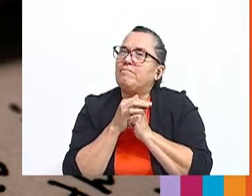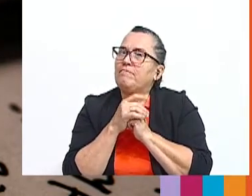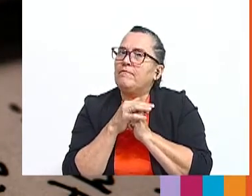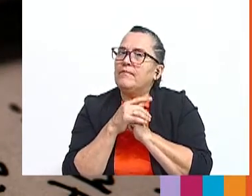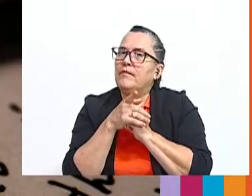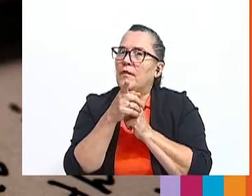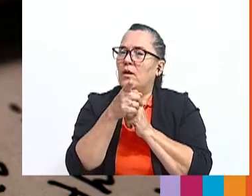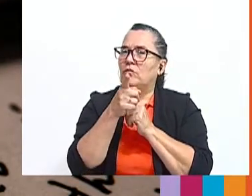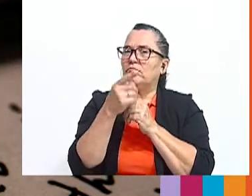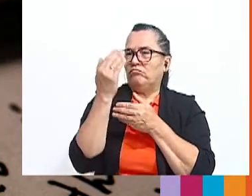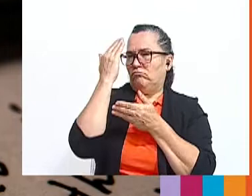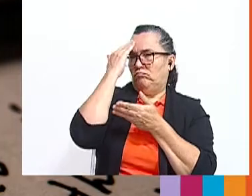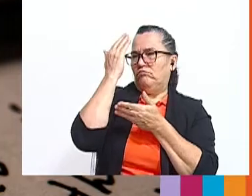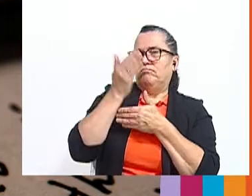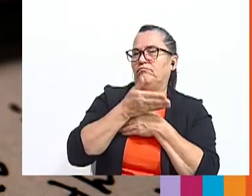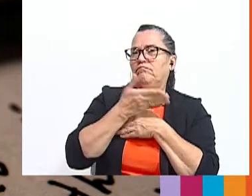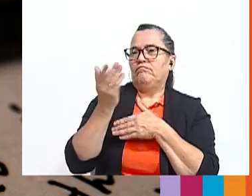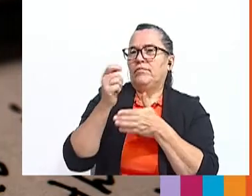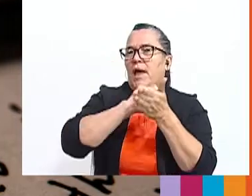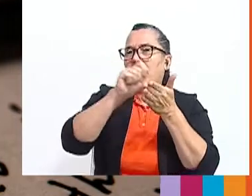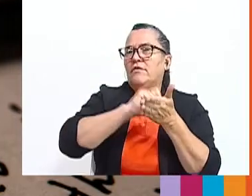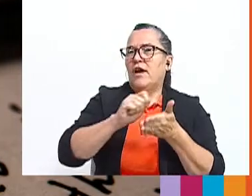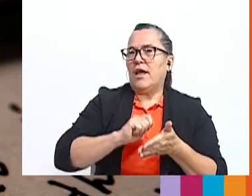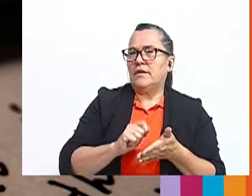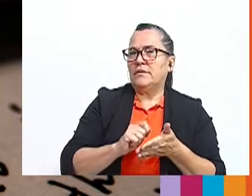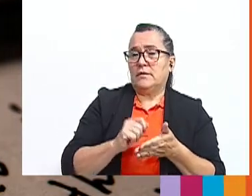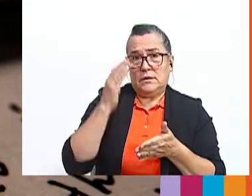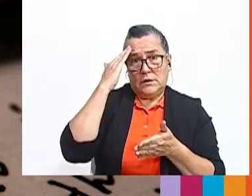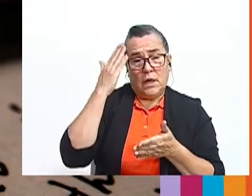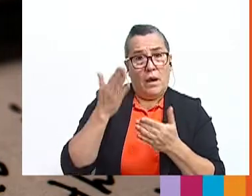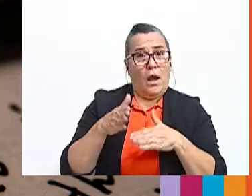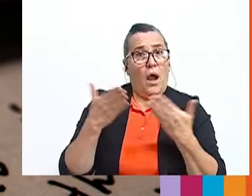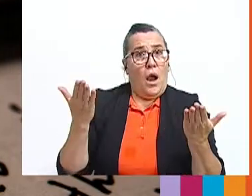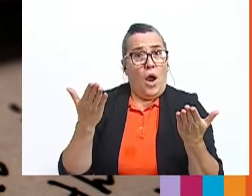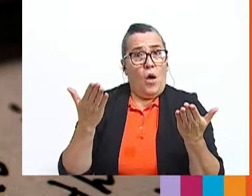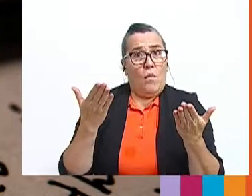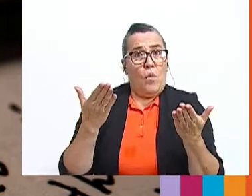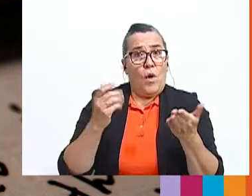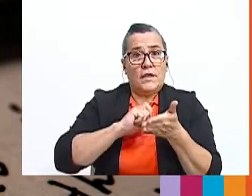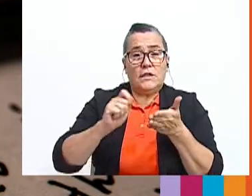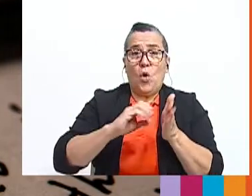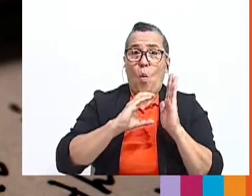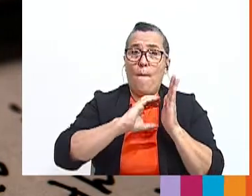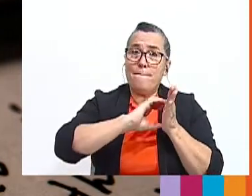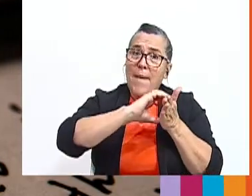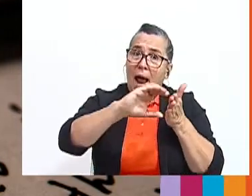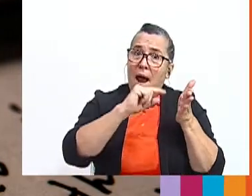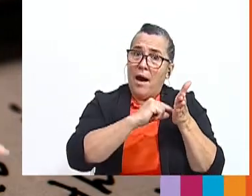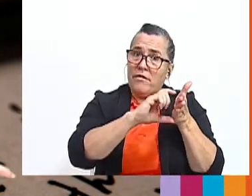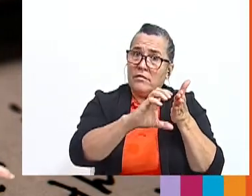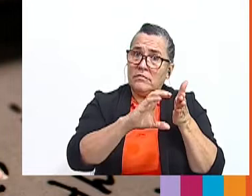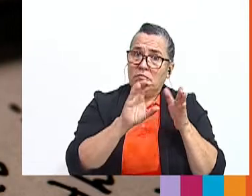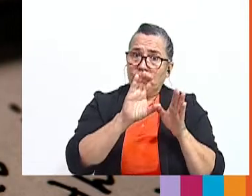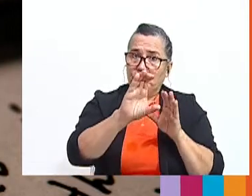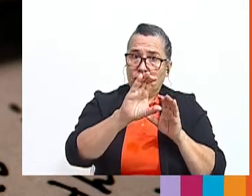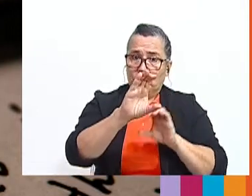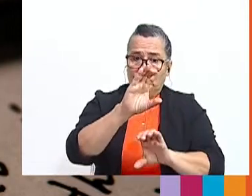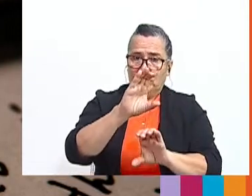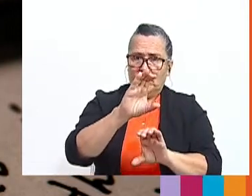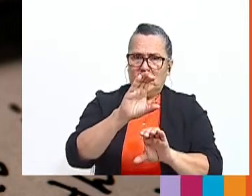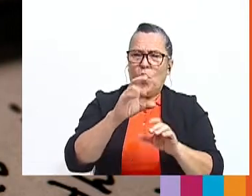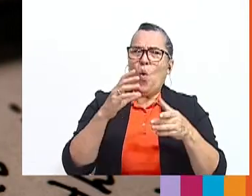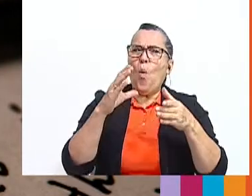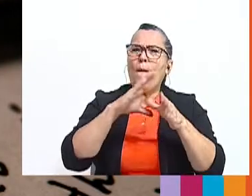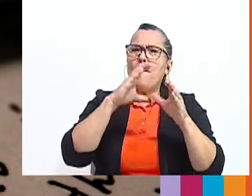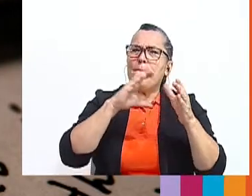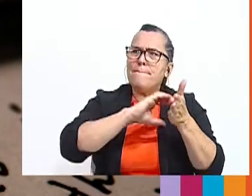What do you know about writing? Do you know how to write a paragraph? Do you know what a narrative paragraph